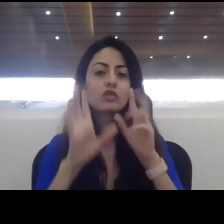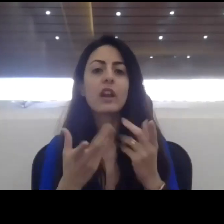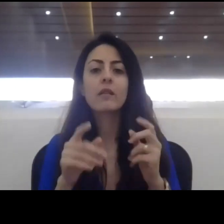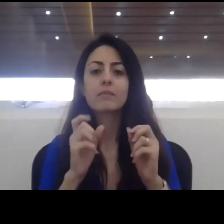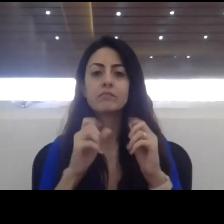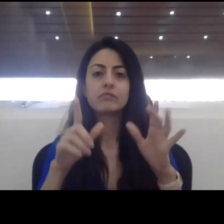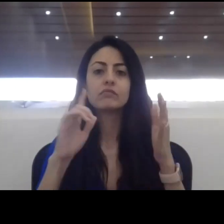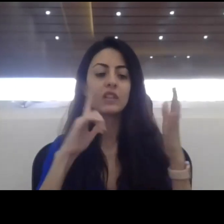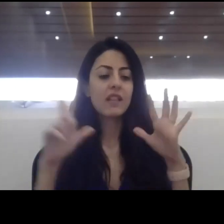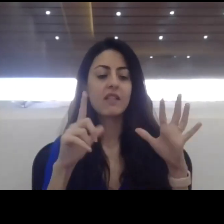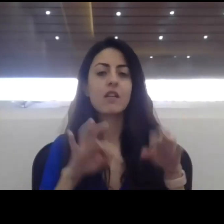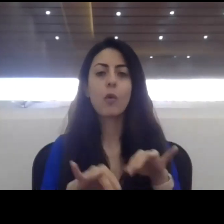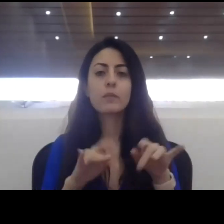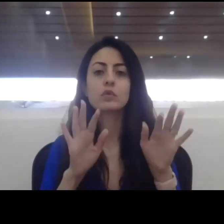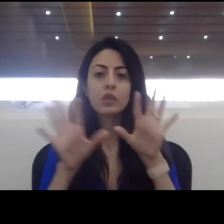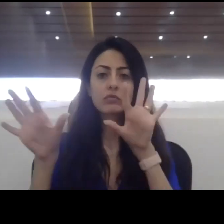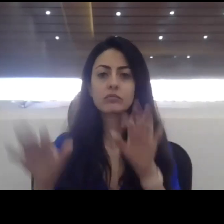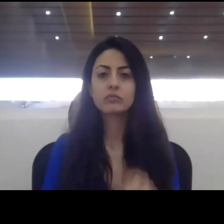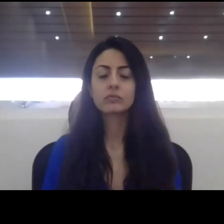Where am I?